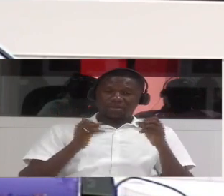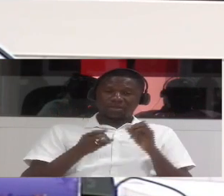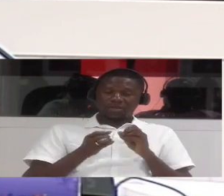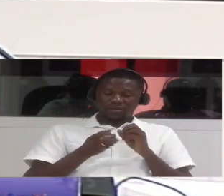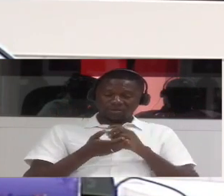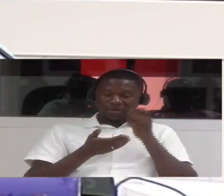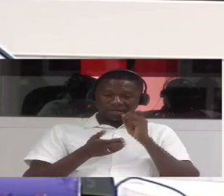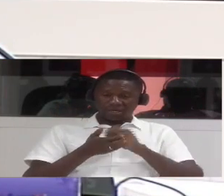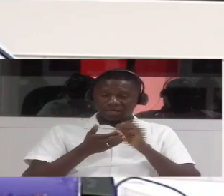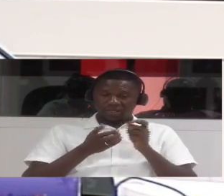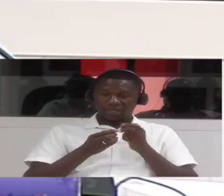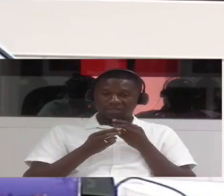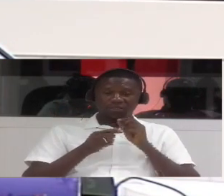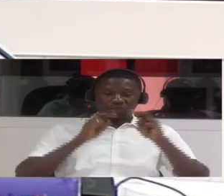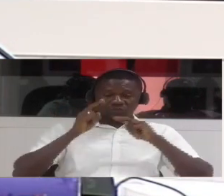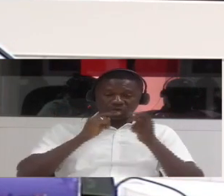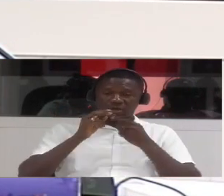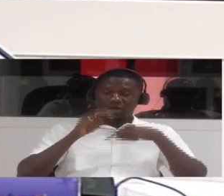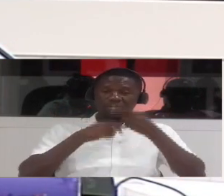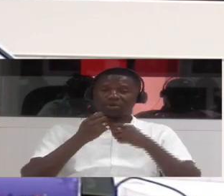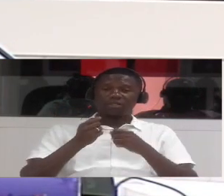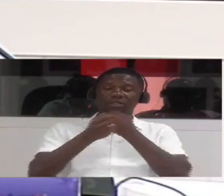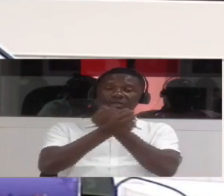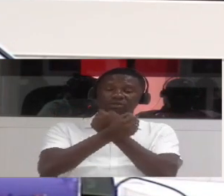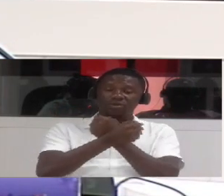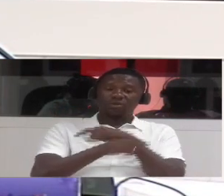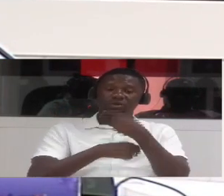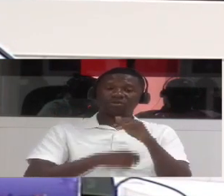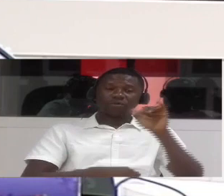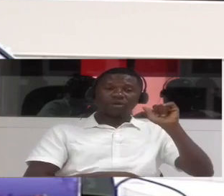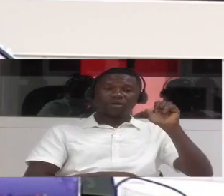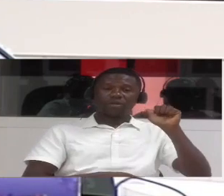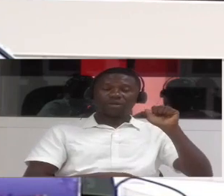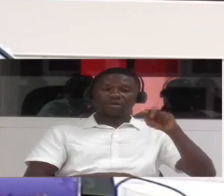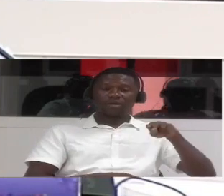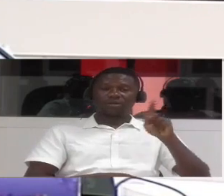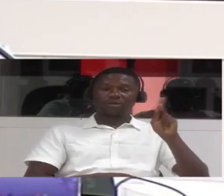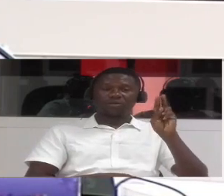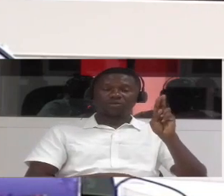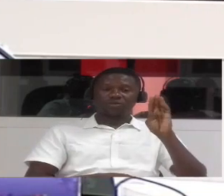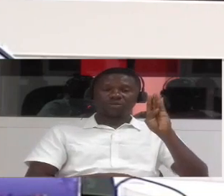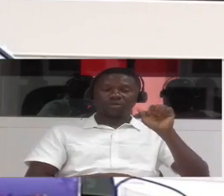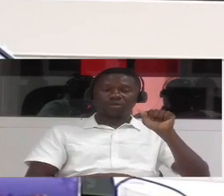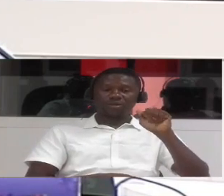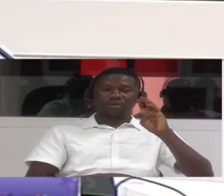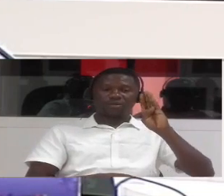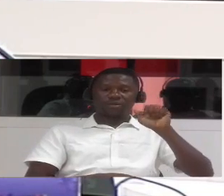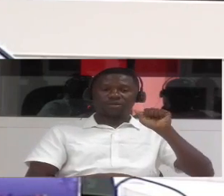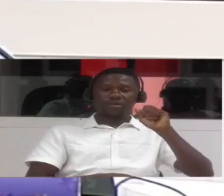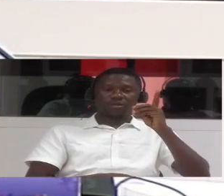a story about the detention of Yankuba Baji, lieutenant, and